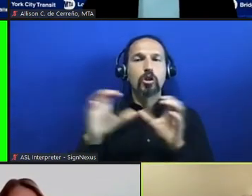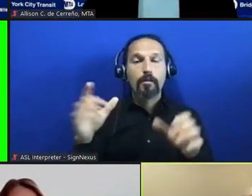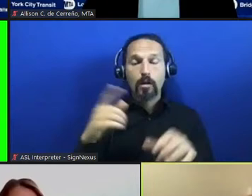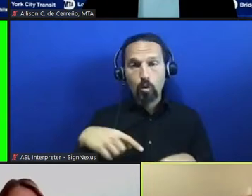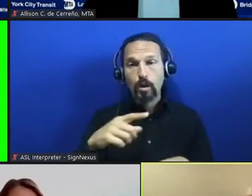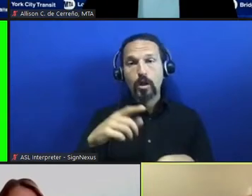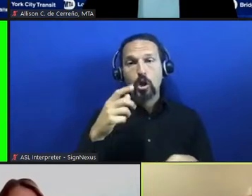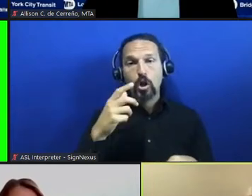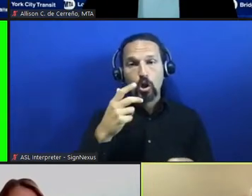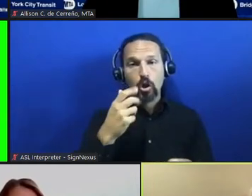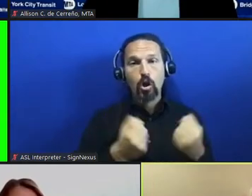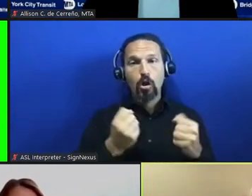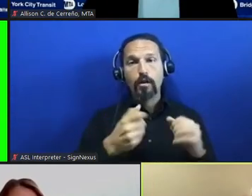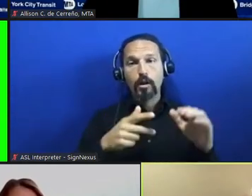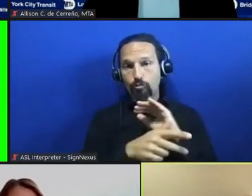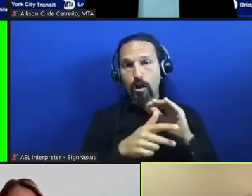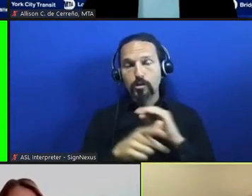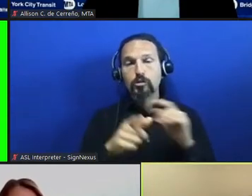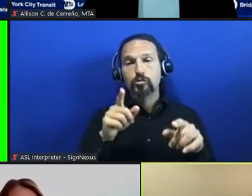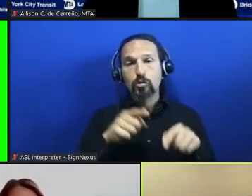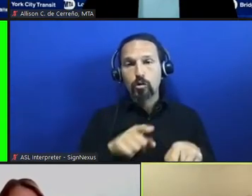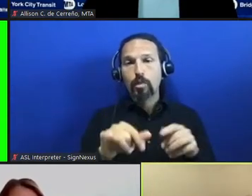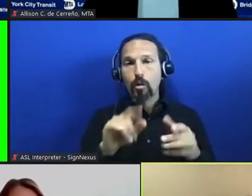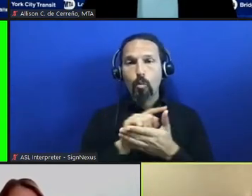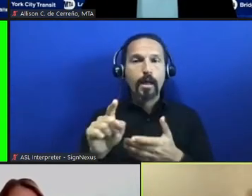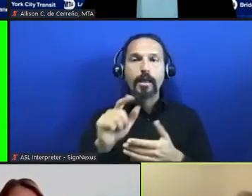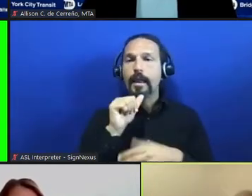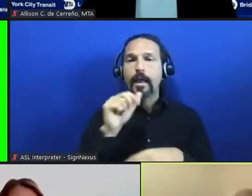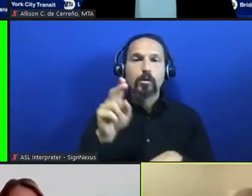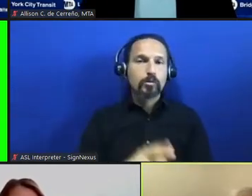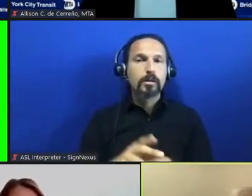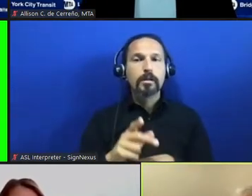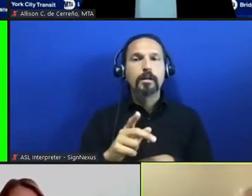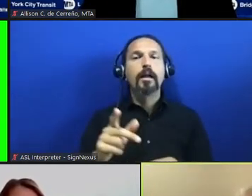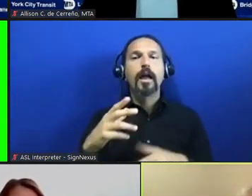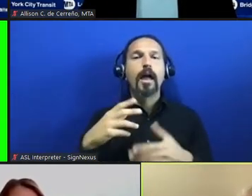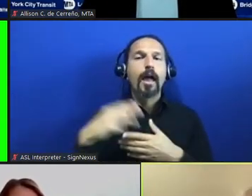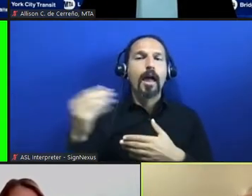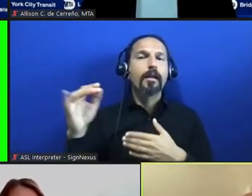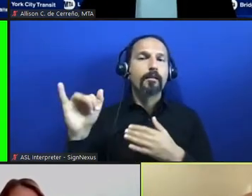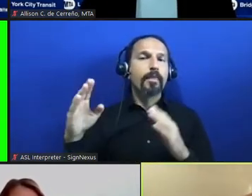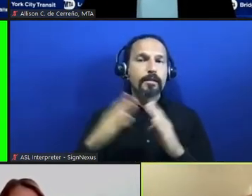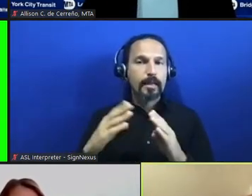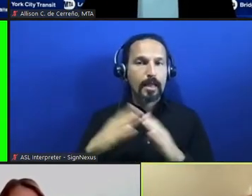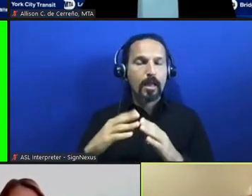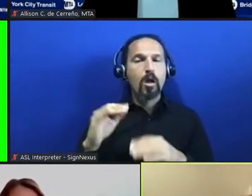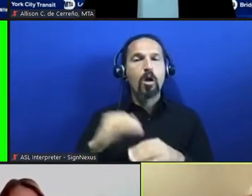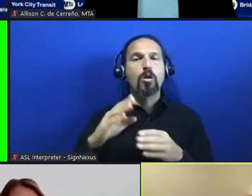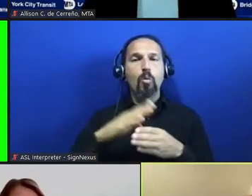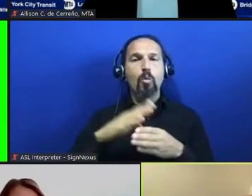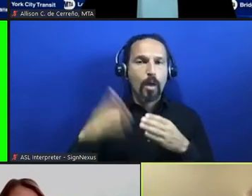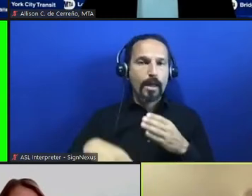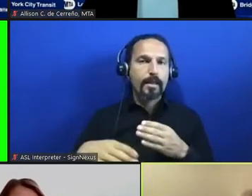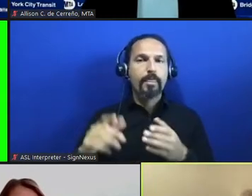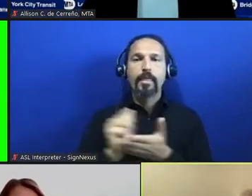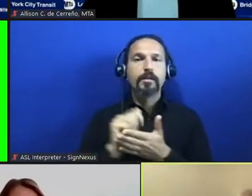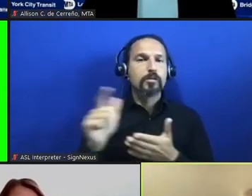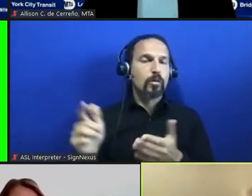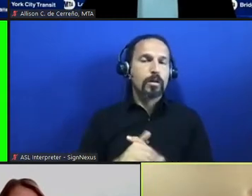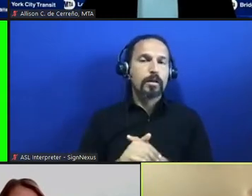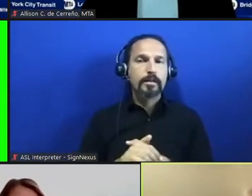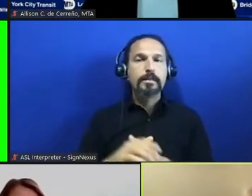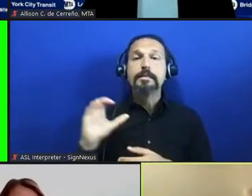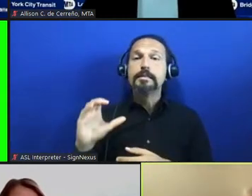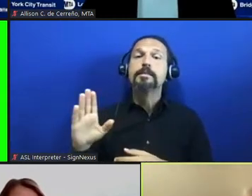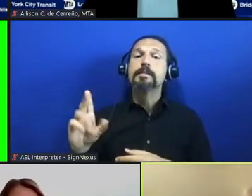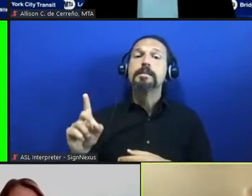our cars in the garage during the week we're not using them then we're getting out of town frankly on the weekend and that's it so